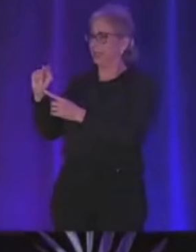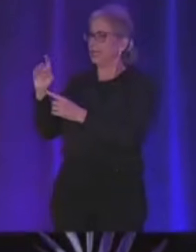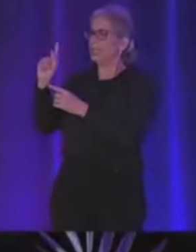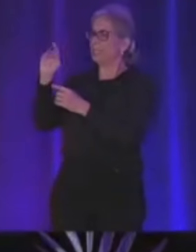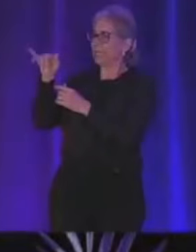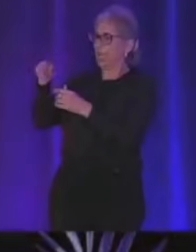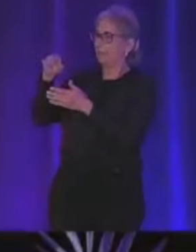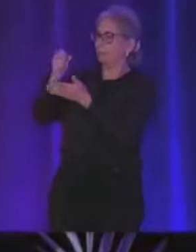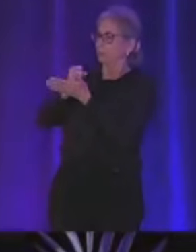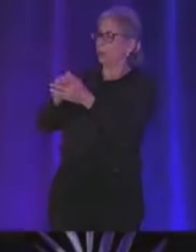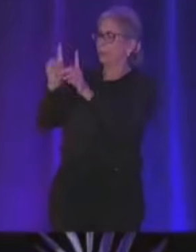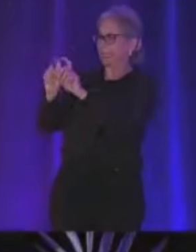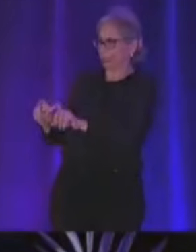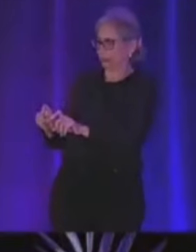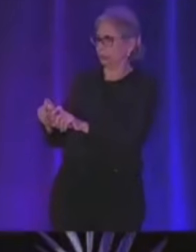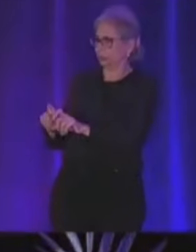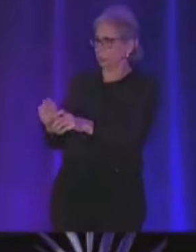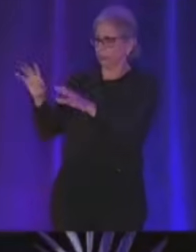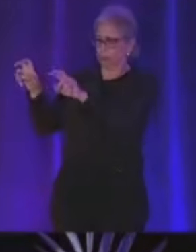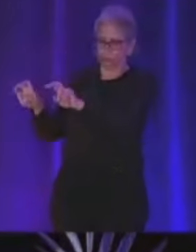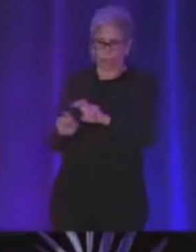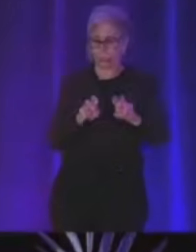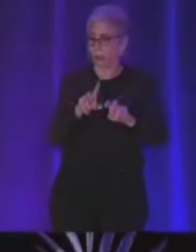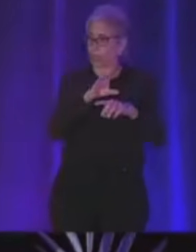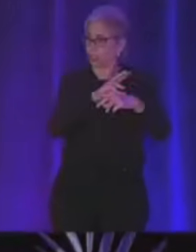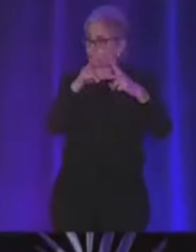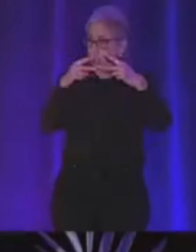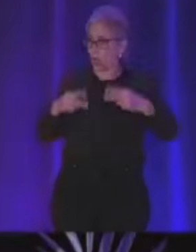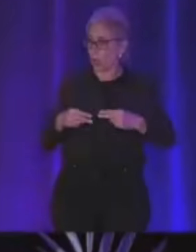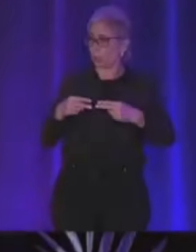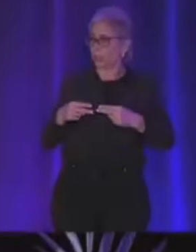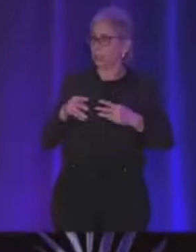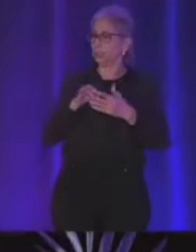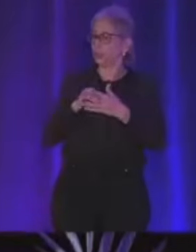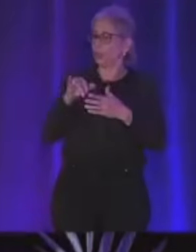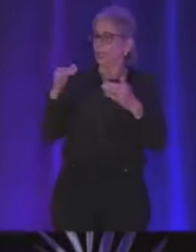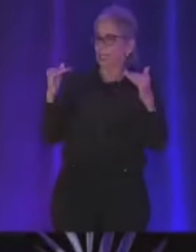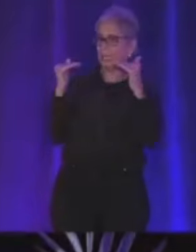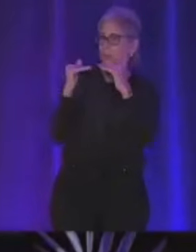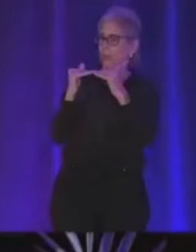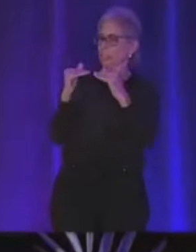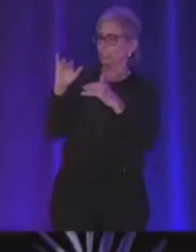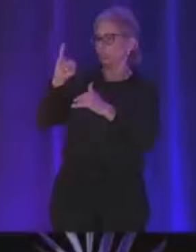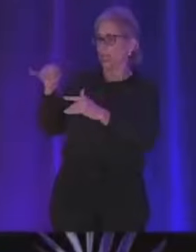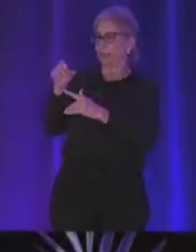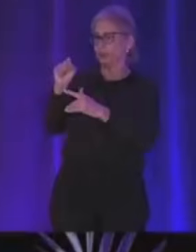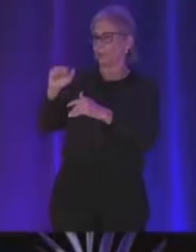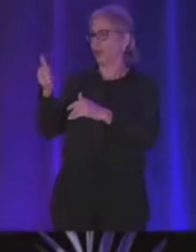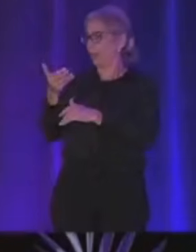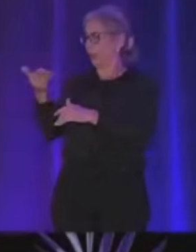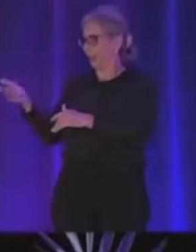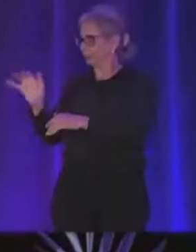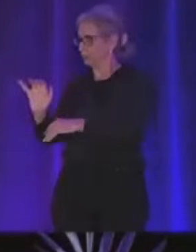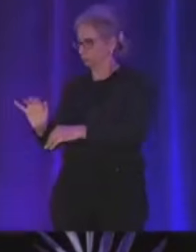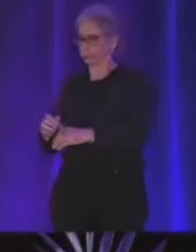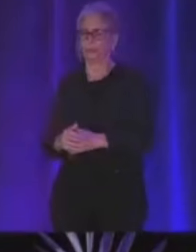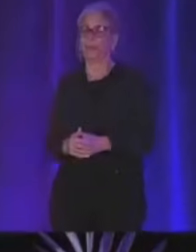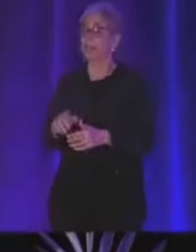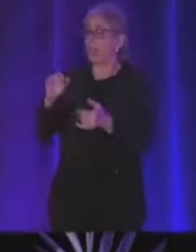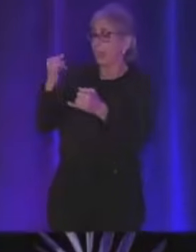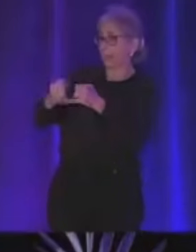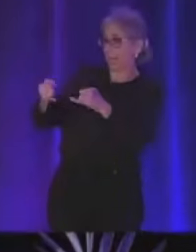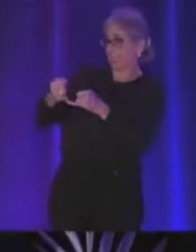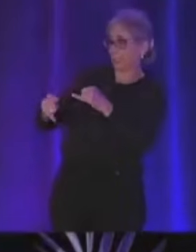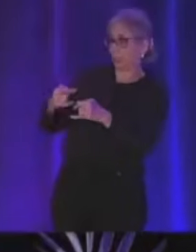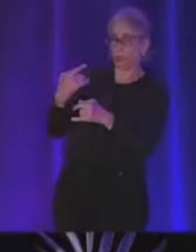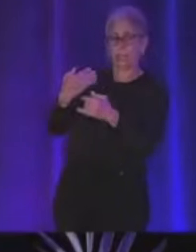checker and also transpiles your code from the TypeScript syntax to the equivalent JavaScript or other things. And then lastly, we